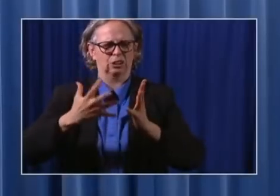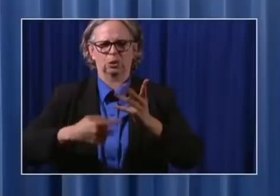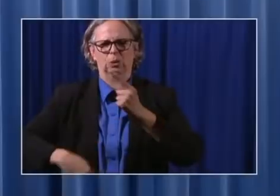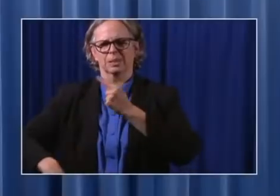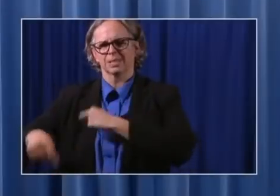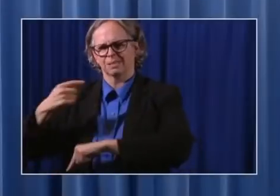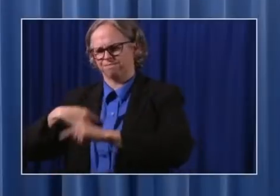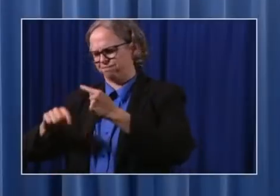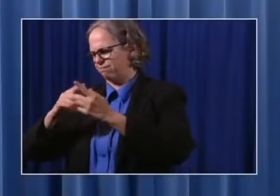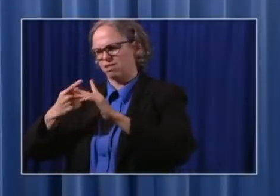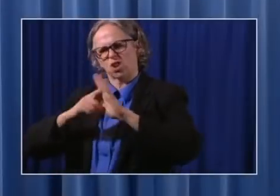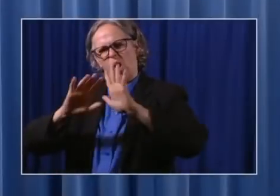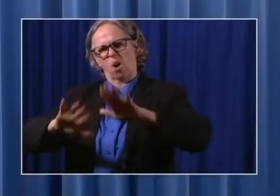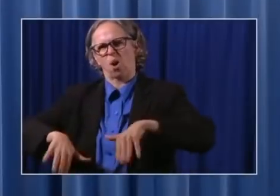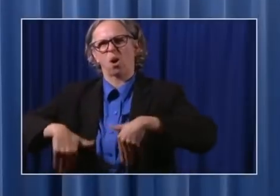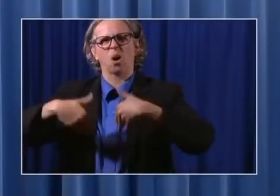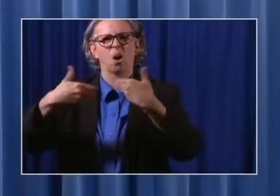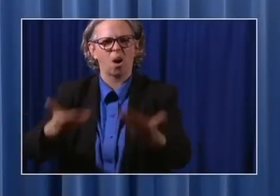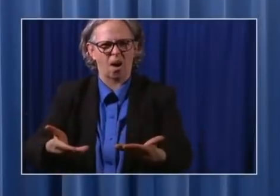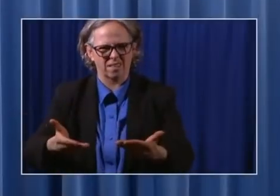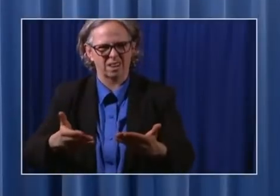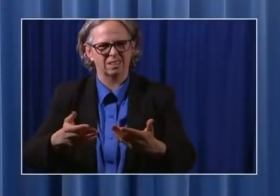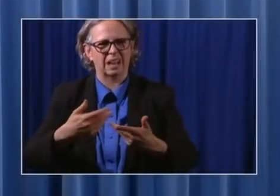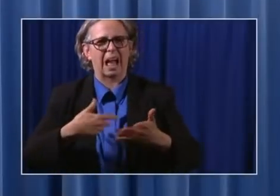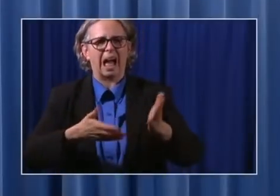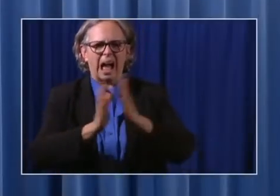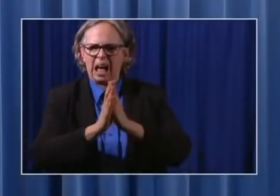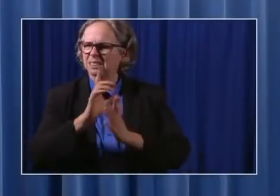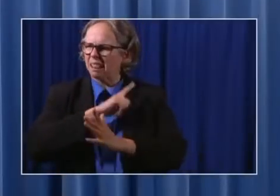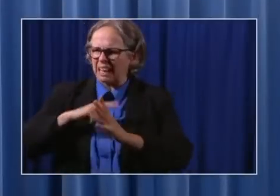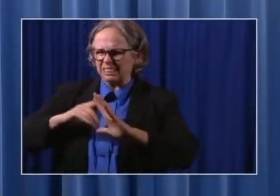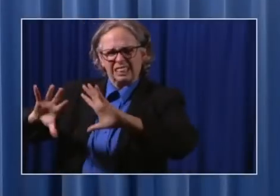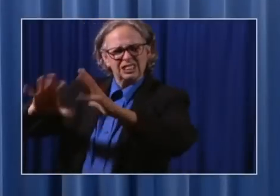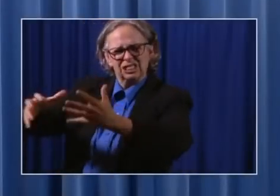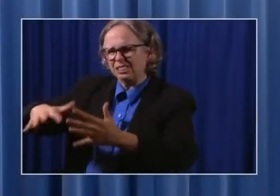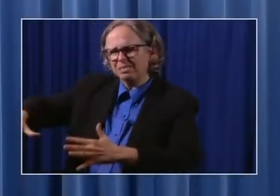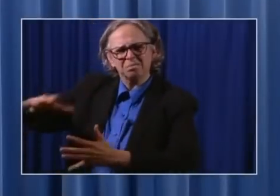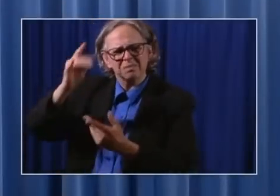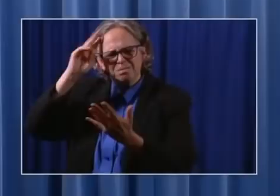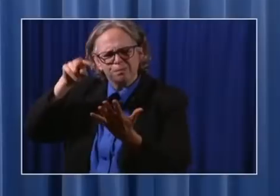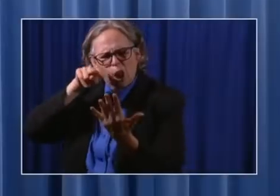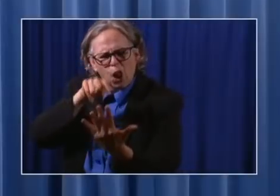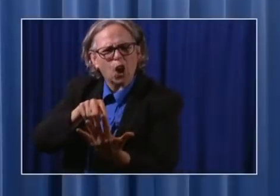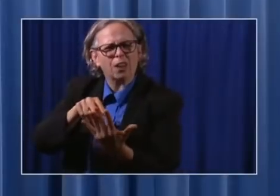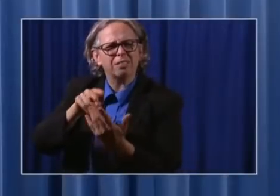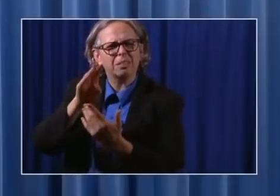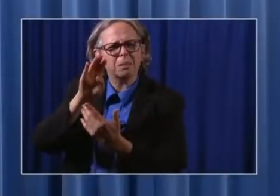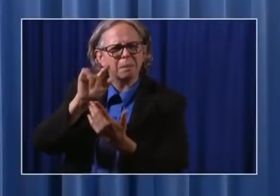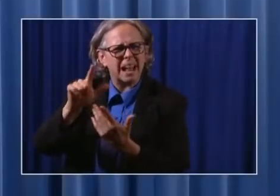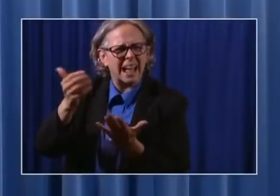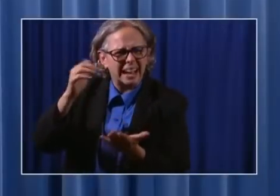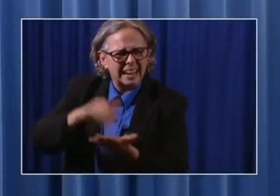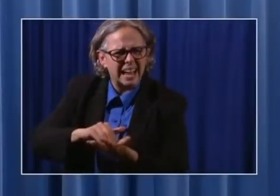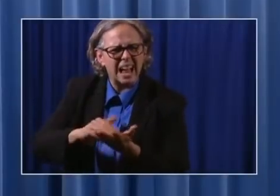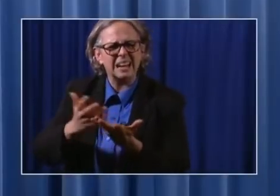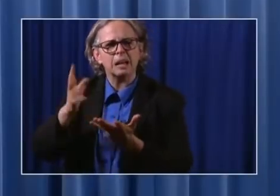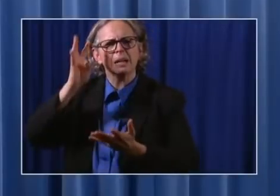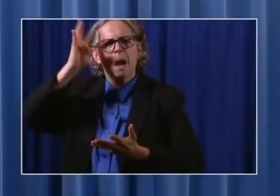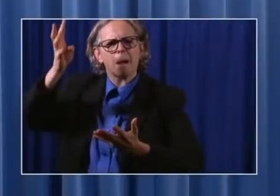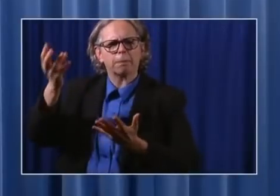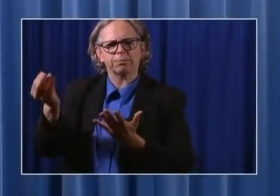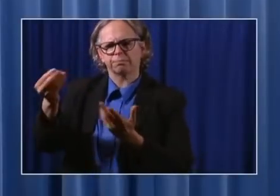and have the legislature take a look at this issue and come up with a substitute bill,